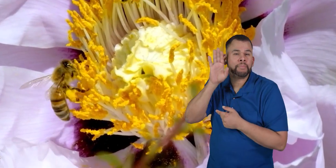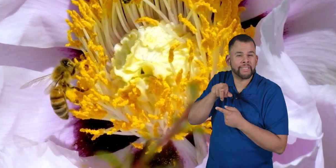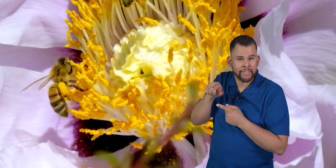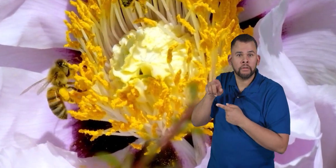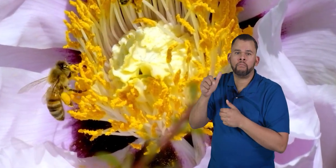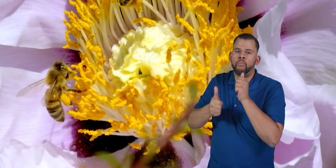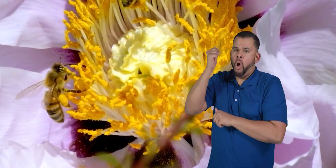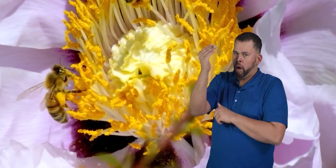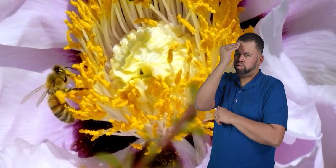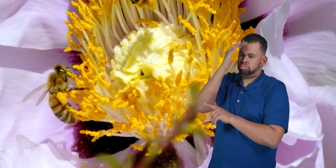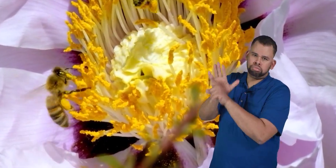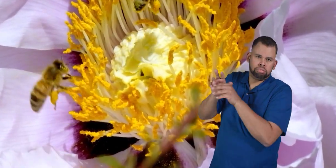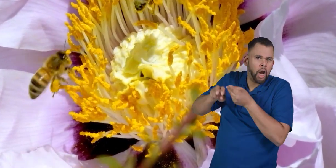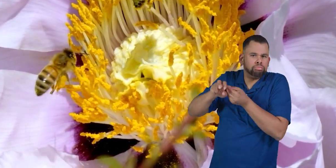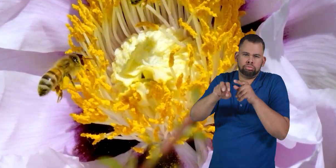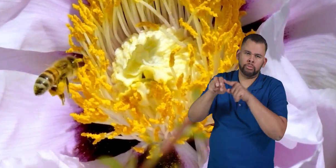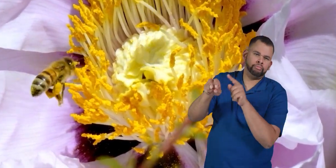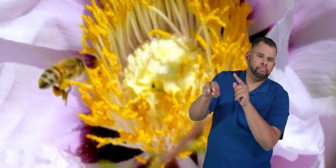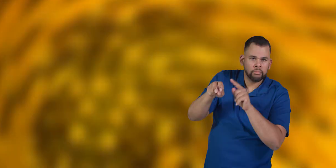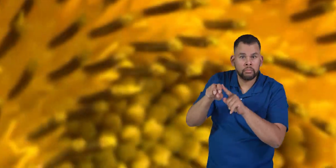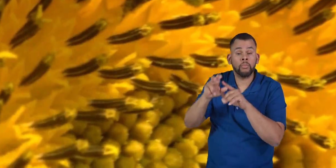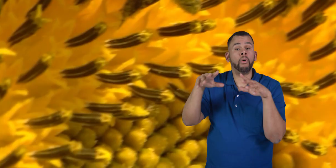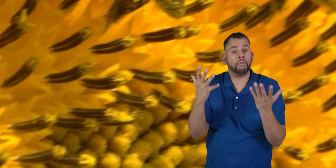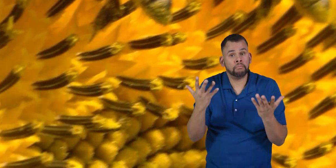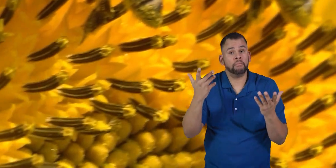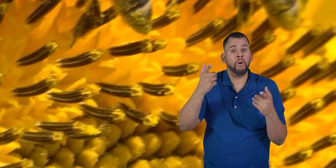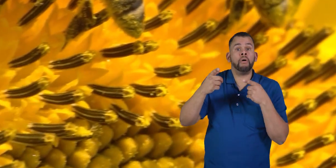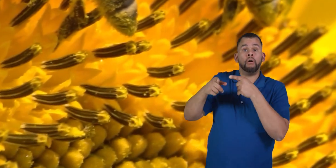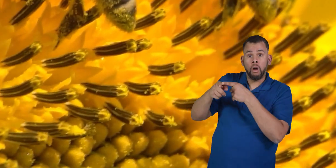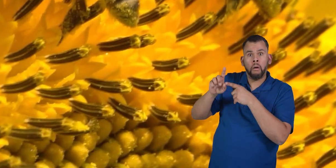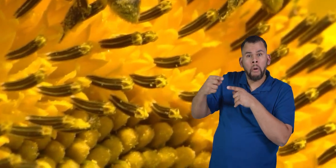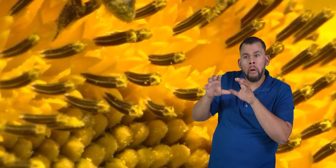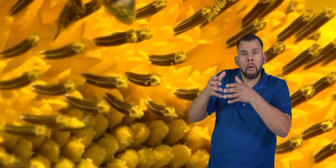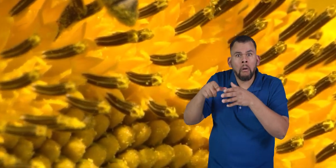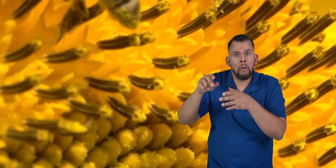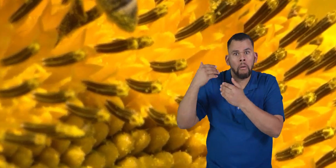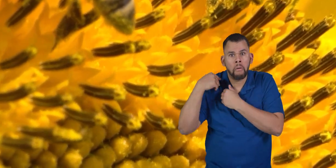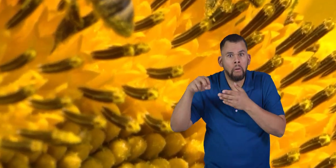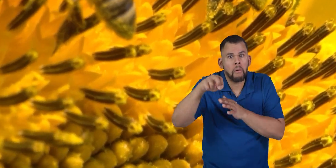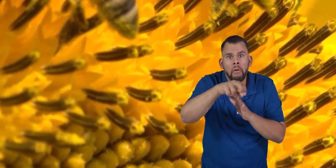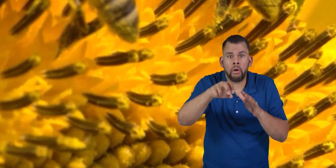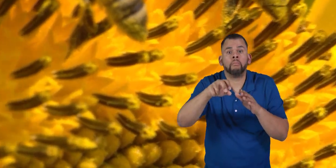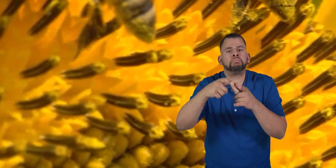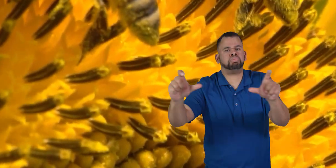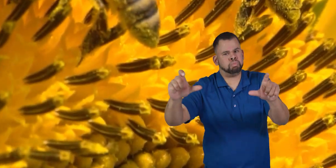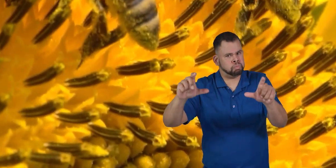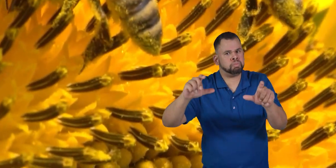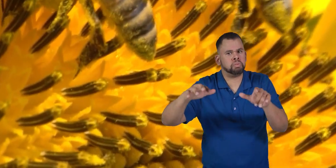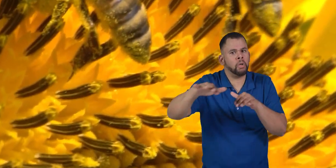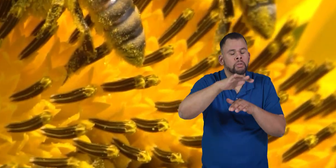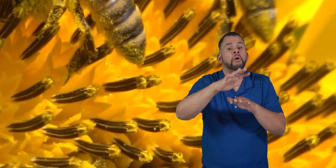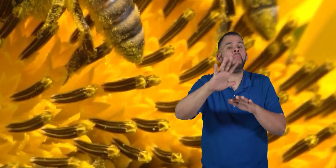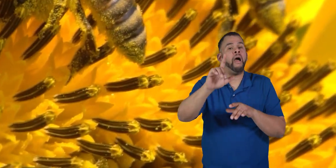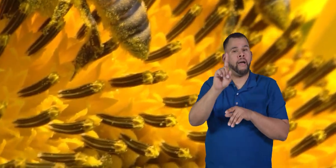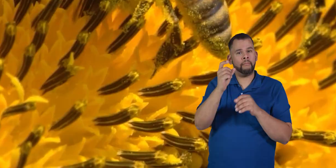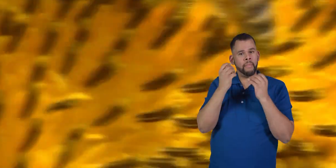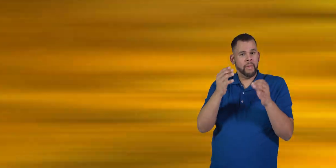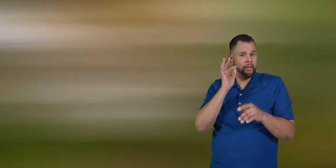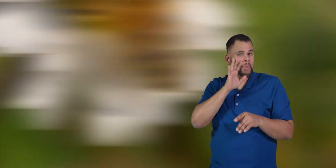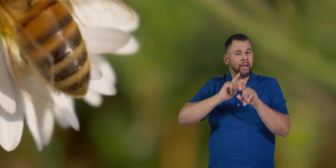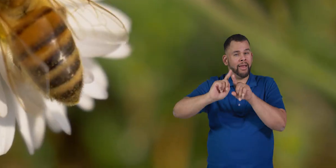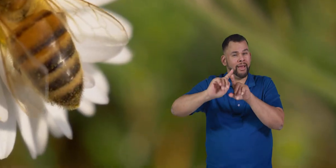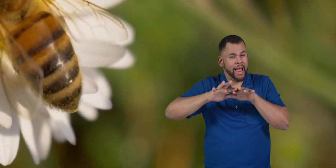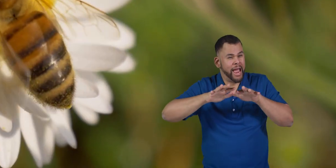honeybees are the most well-known pollinator however those make up only a tiny portion of all bee species